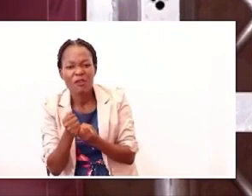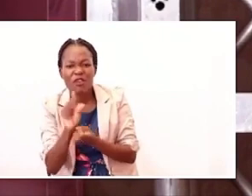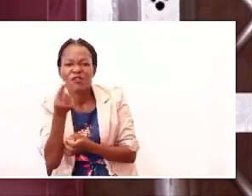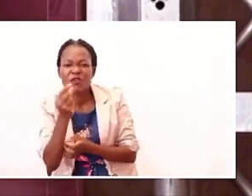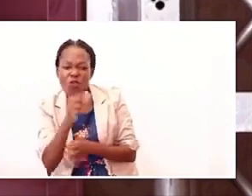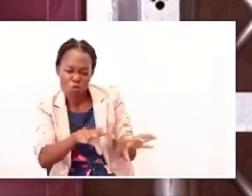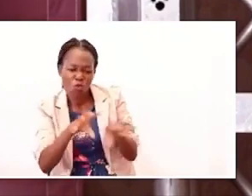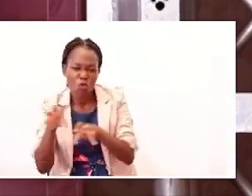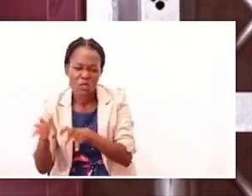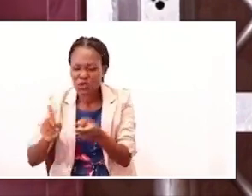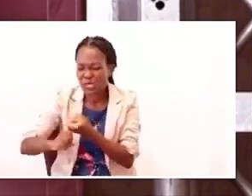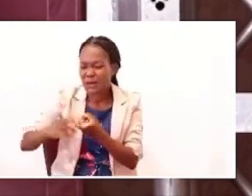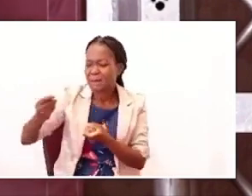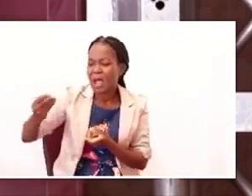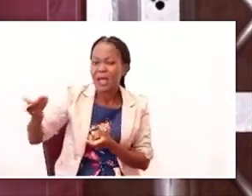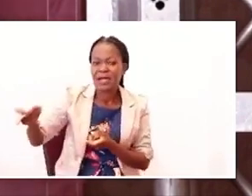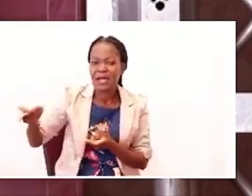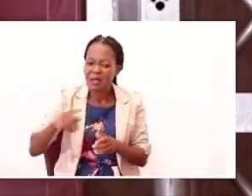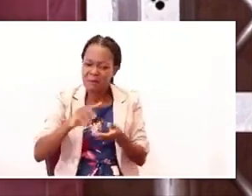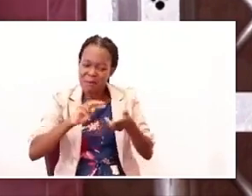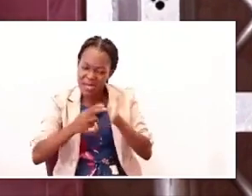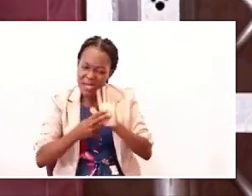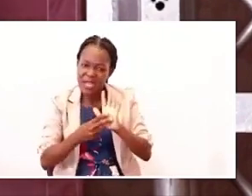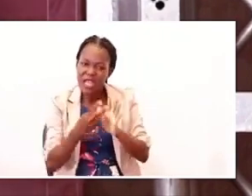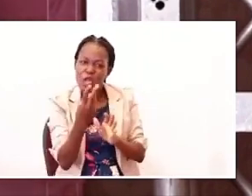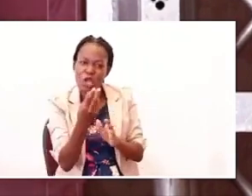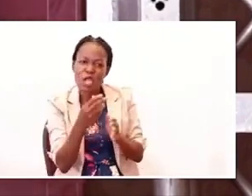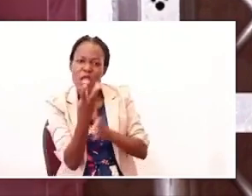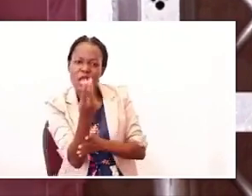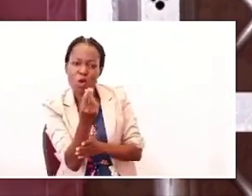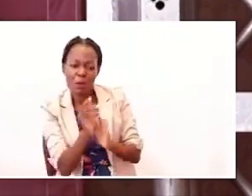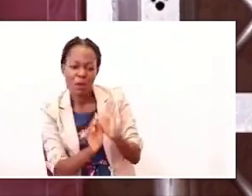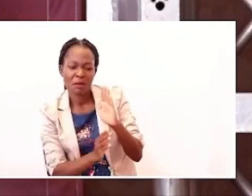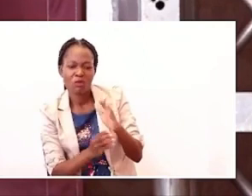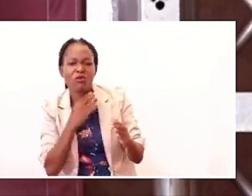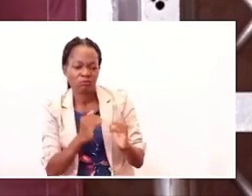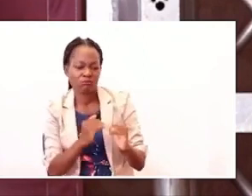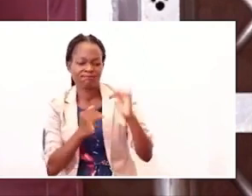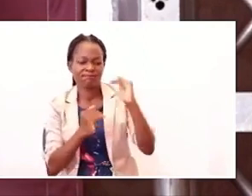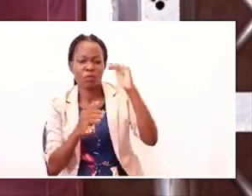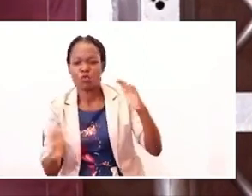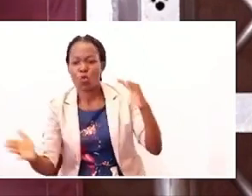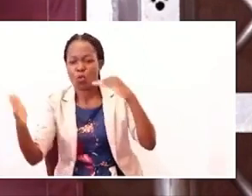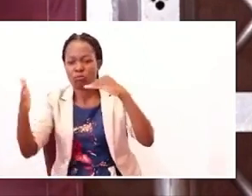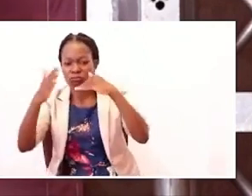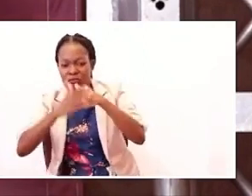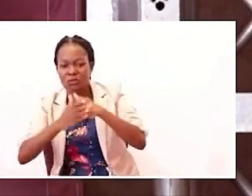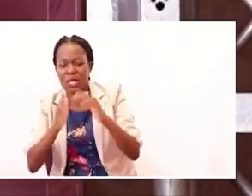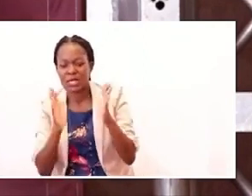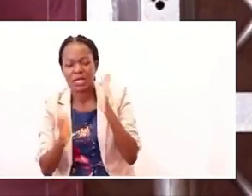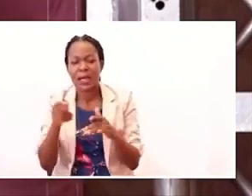available money, and therefore the economy must be stimulated in order to close that gap and address an inflationary challenge.